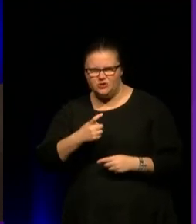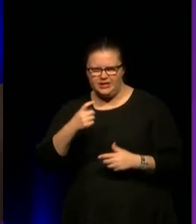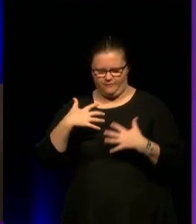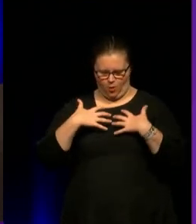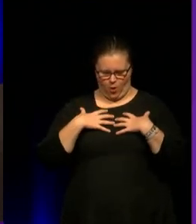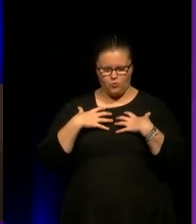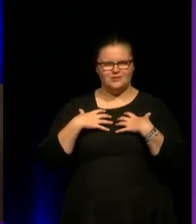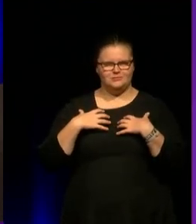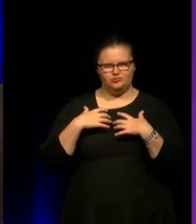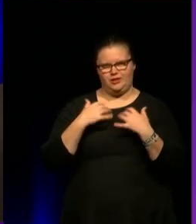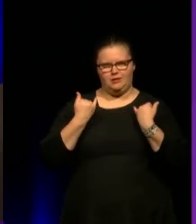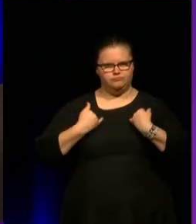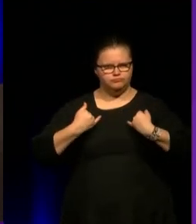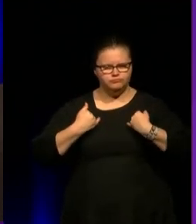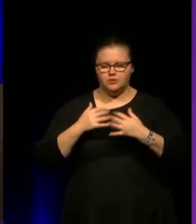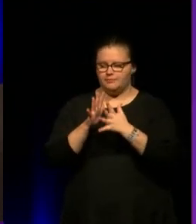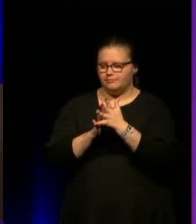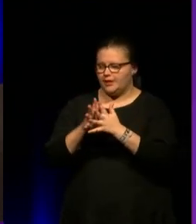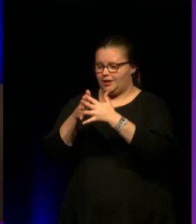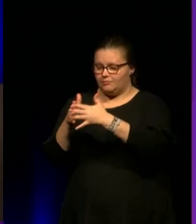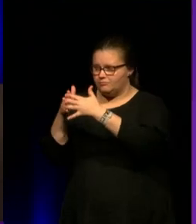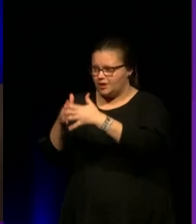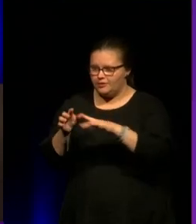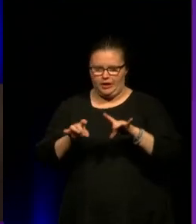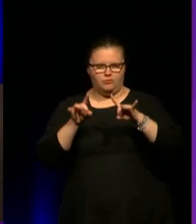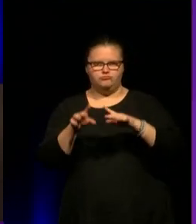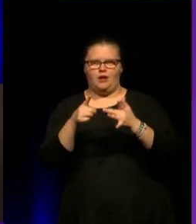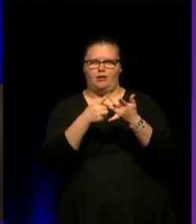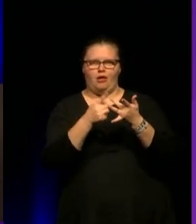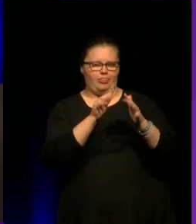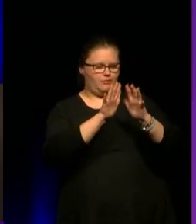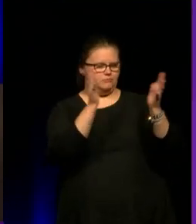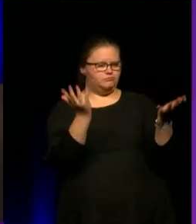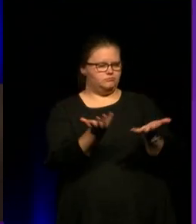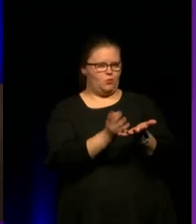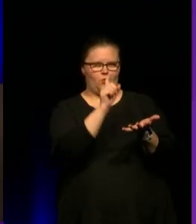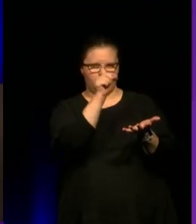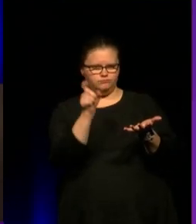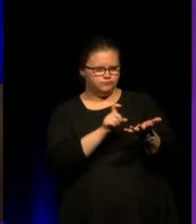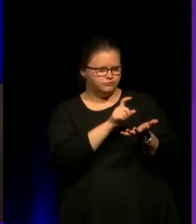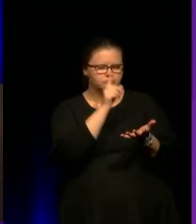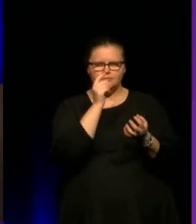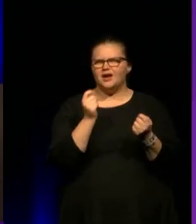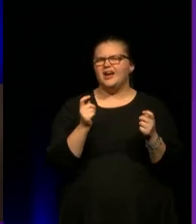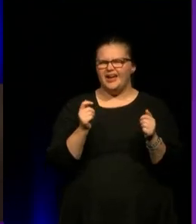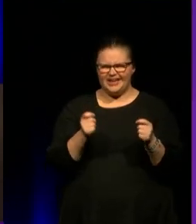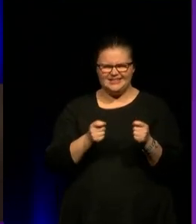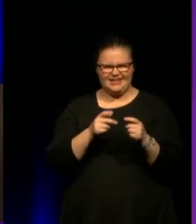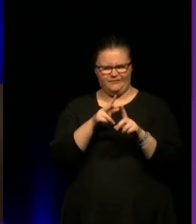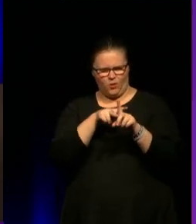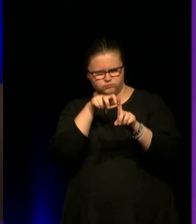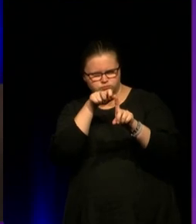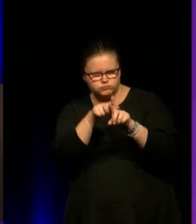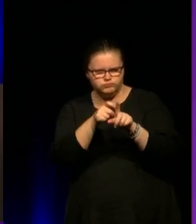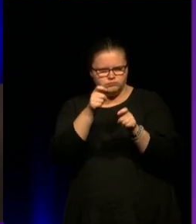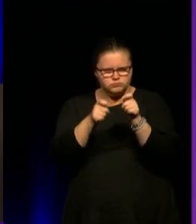objective, so that people in the US and Australia and other parts of the world can get easy access to that diagnosis and then can use